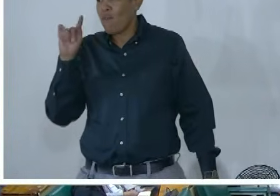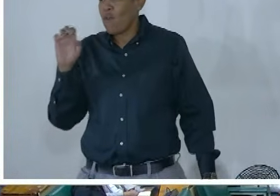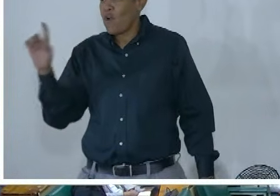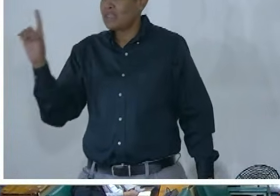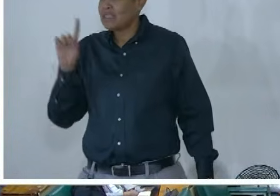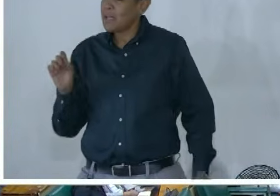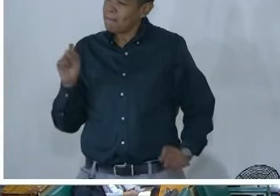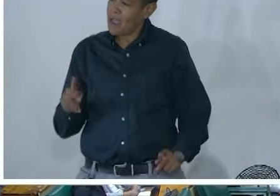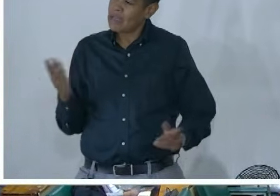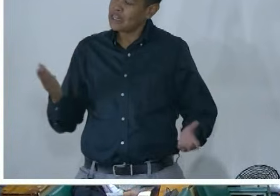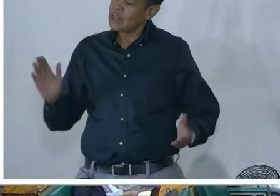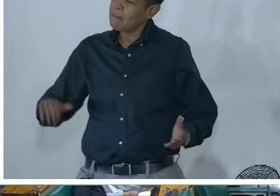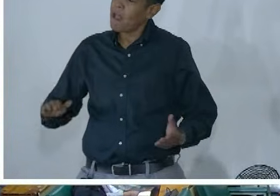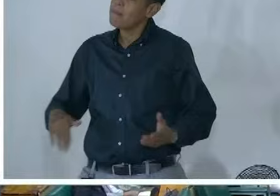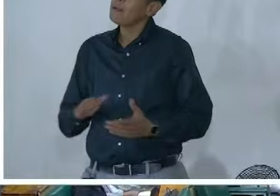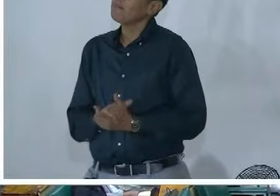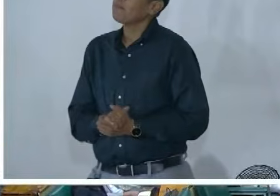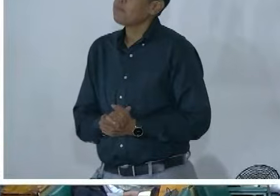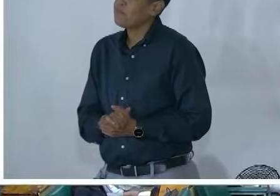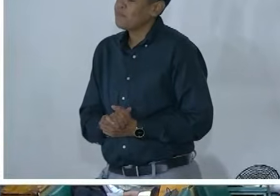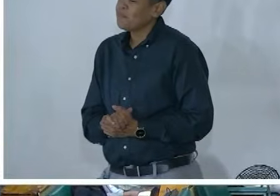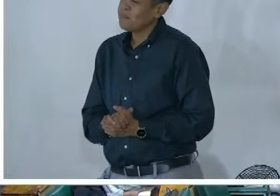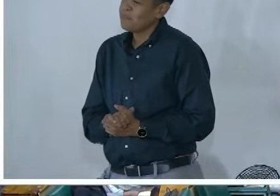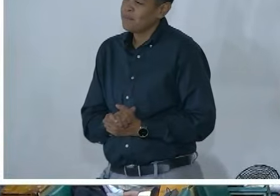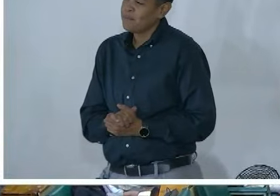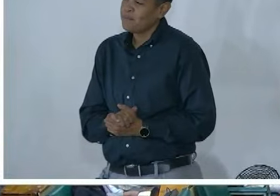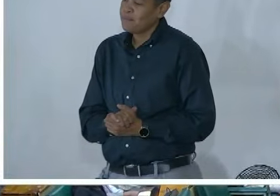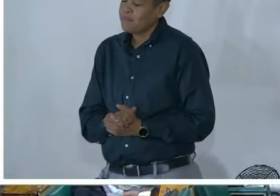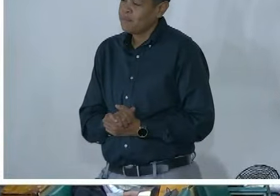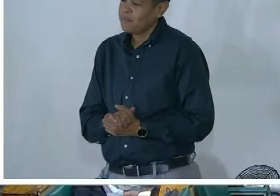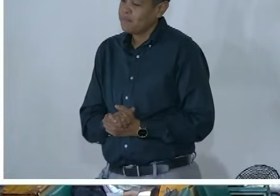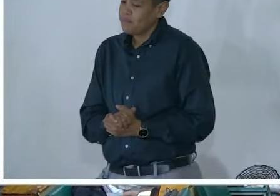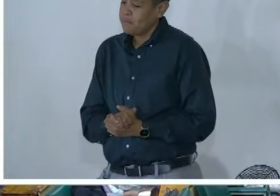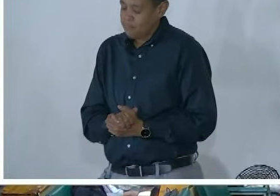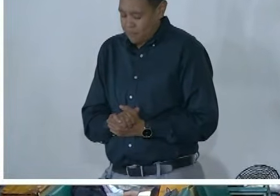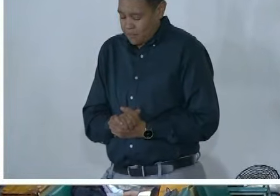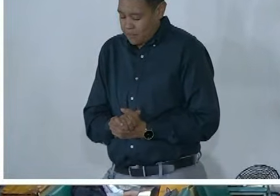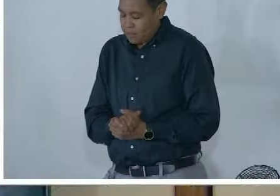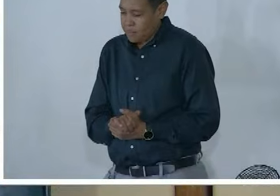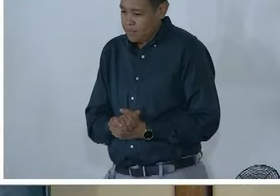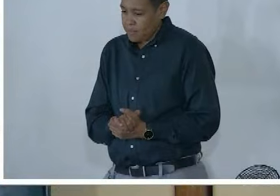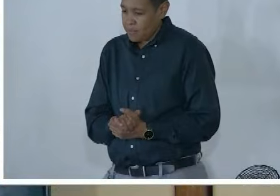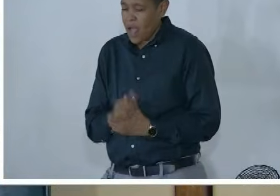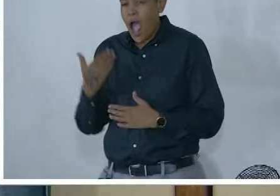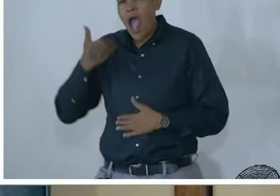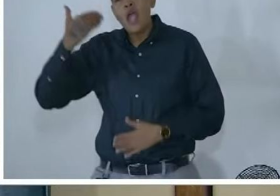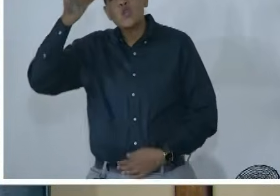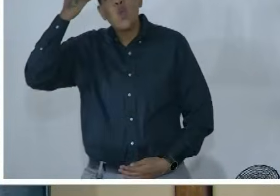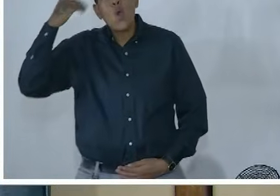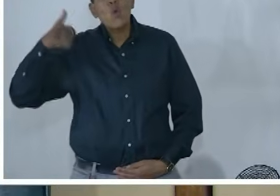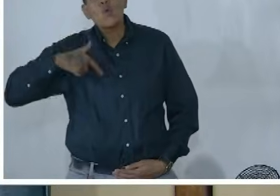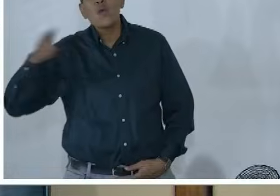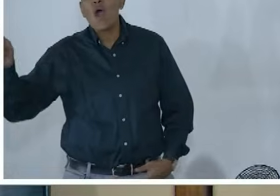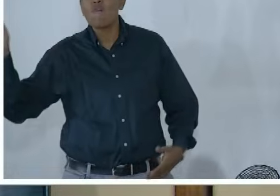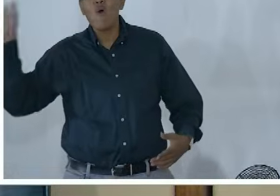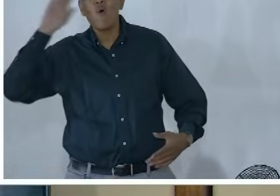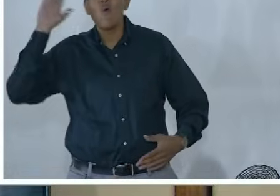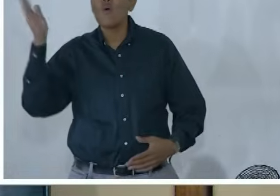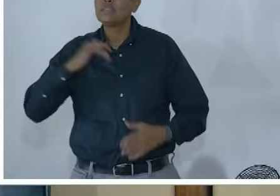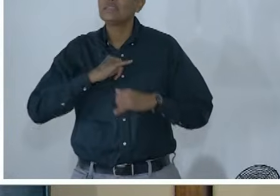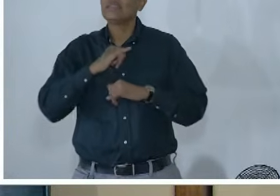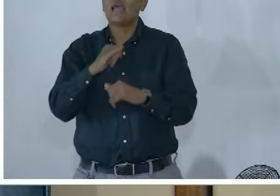back to the House. I know we have all shared